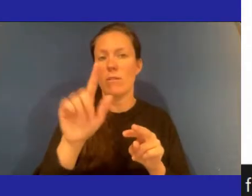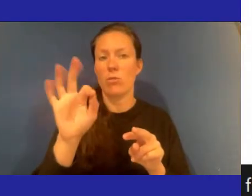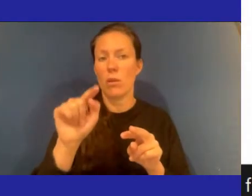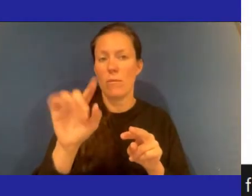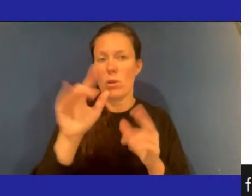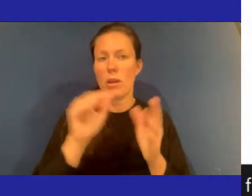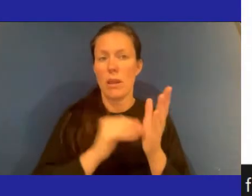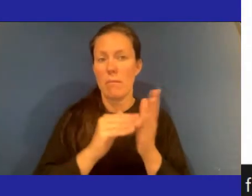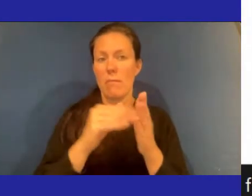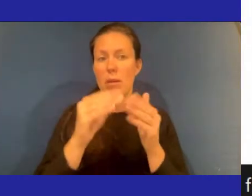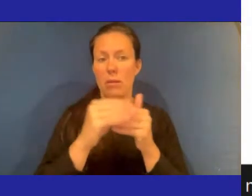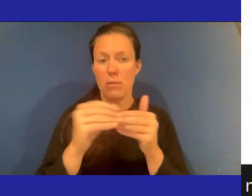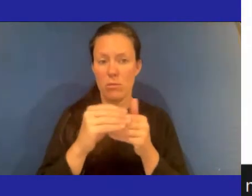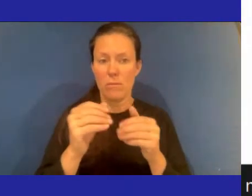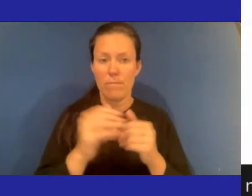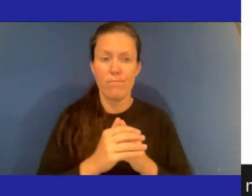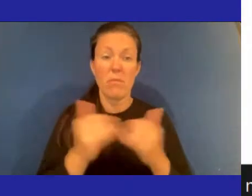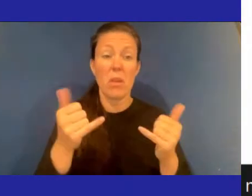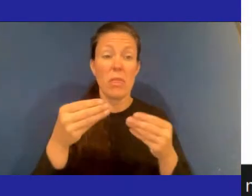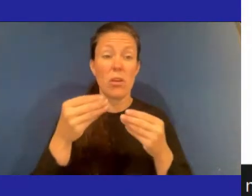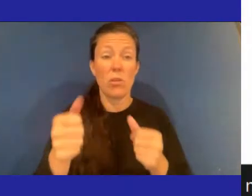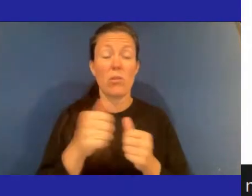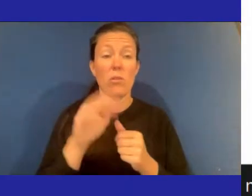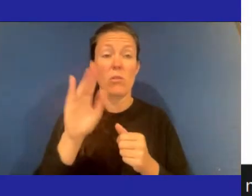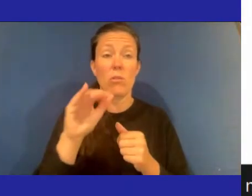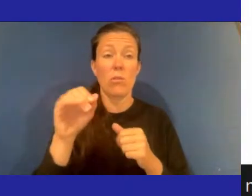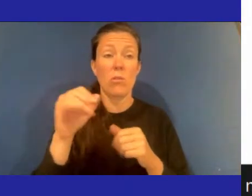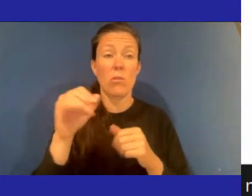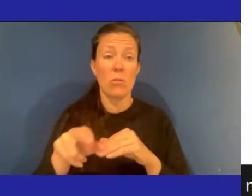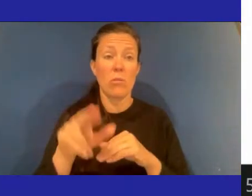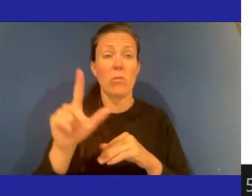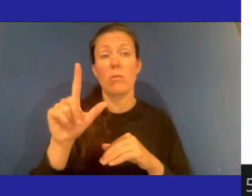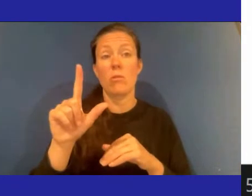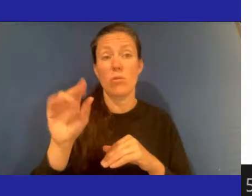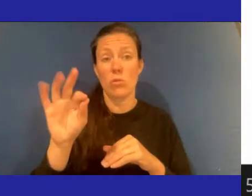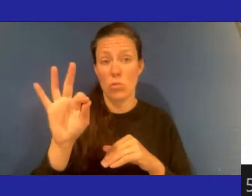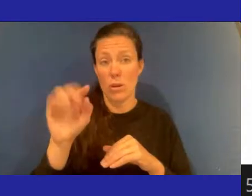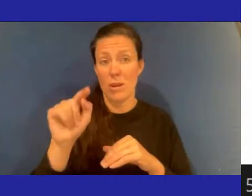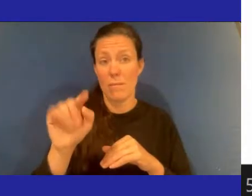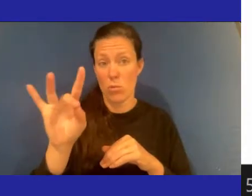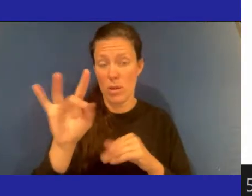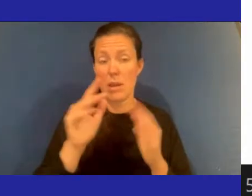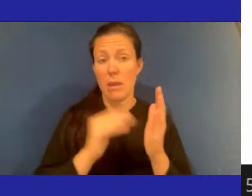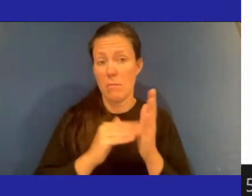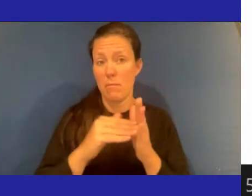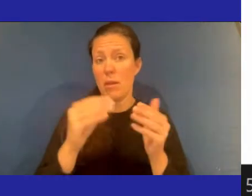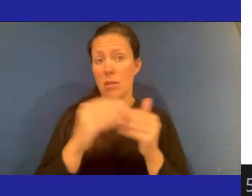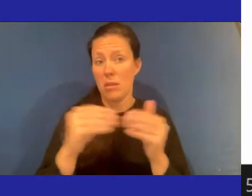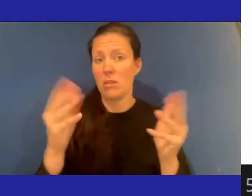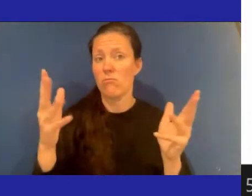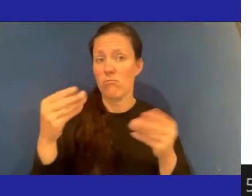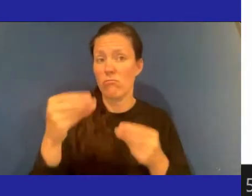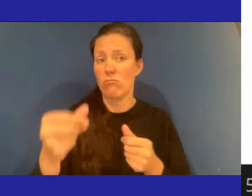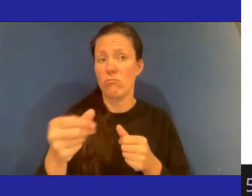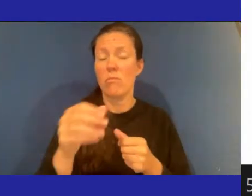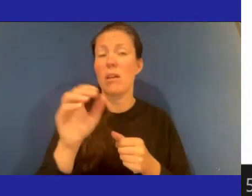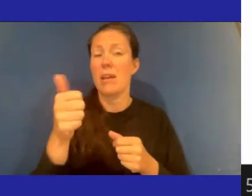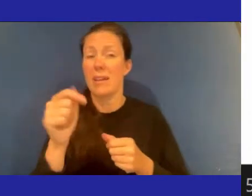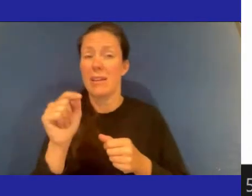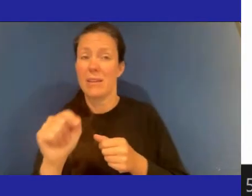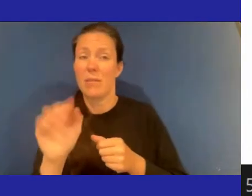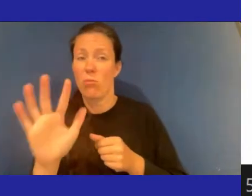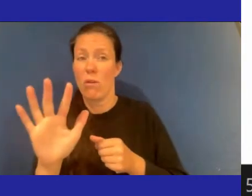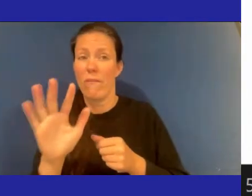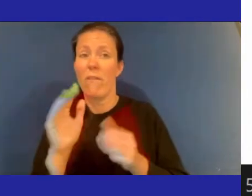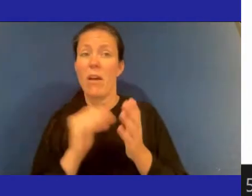The total current spend with BioReference is $29.8 million, of which $10.5 million